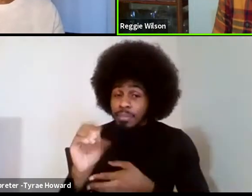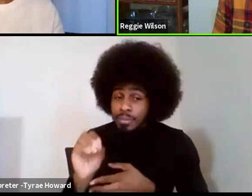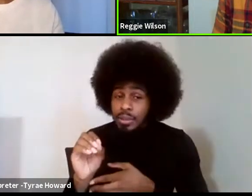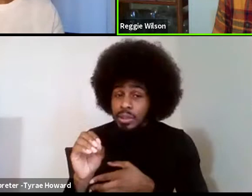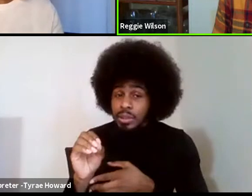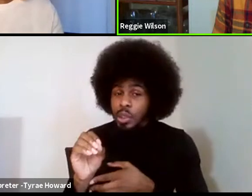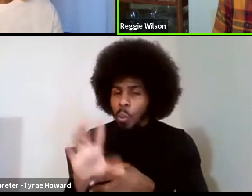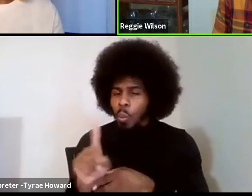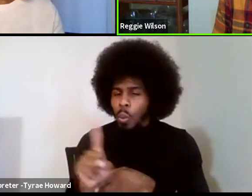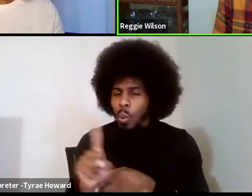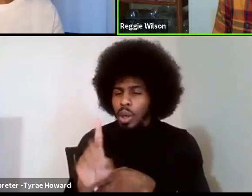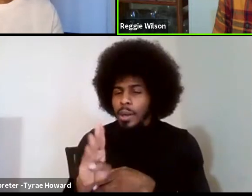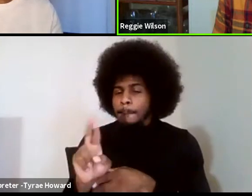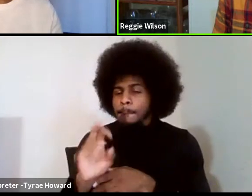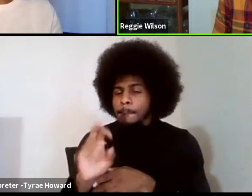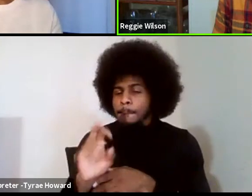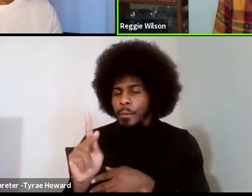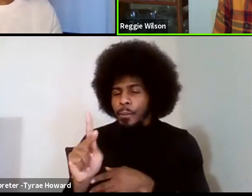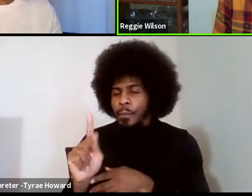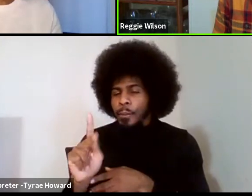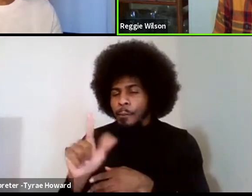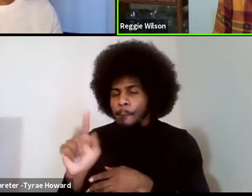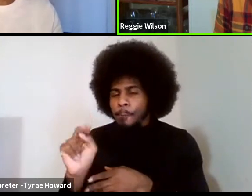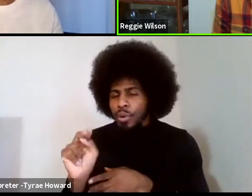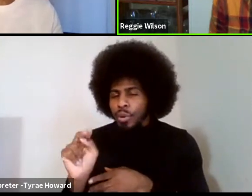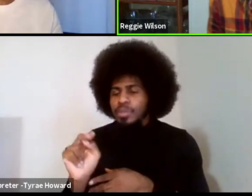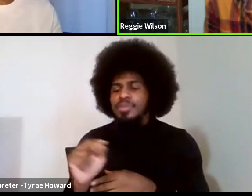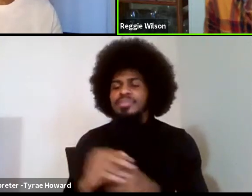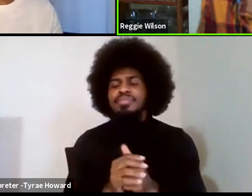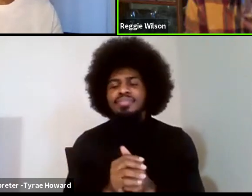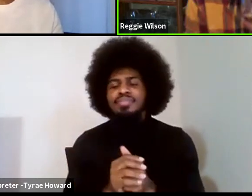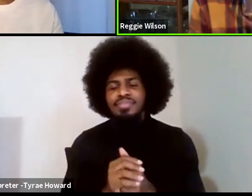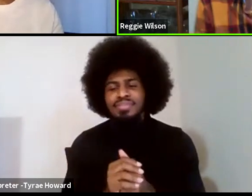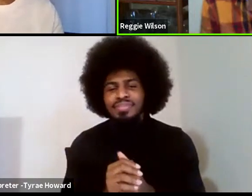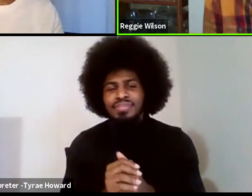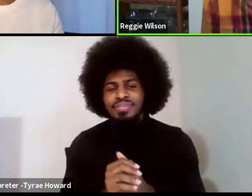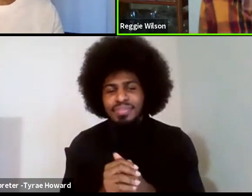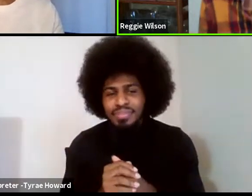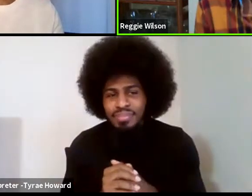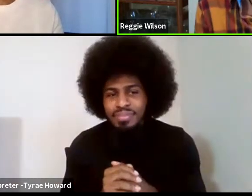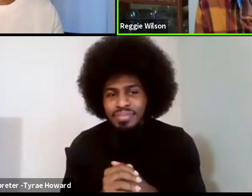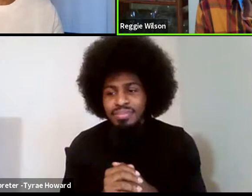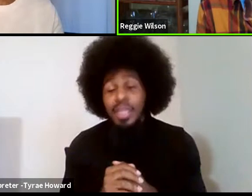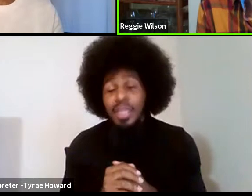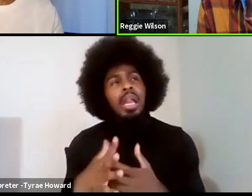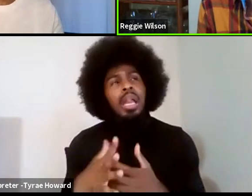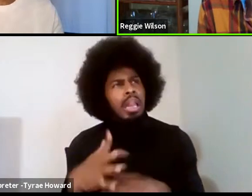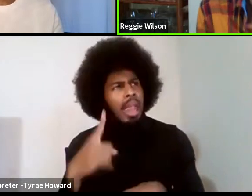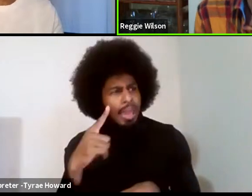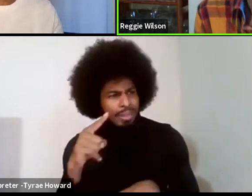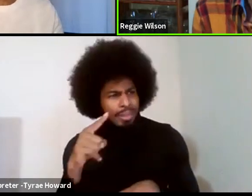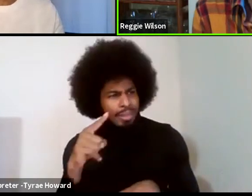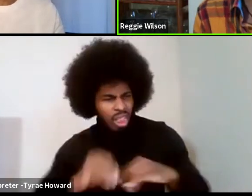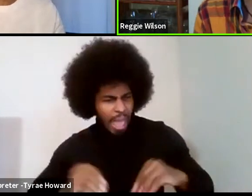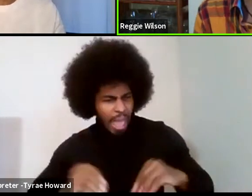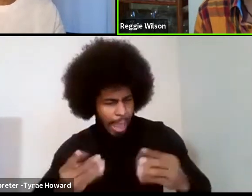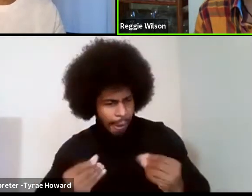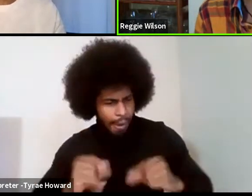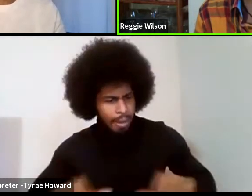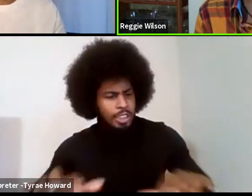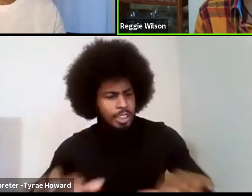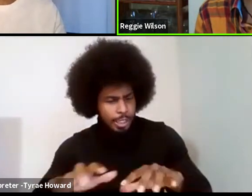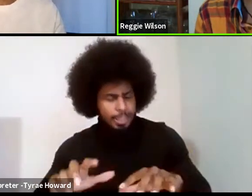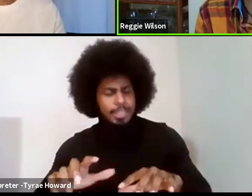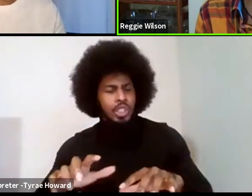I guess originally, historically, traditionally, Muncie, Lenni Lenape land. I'm originally